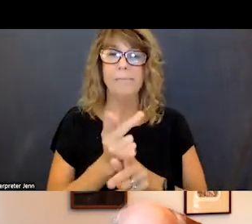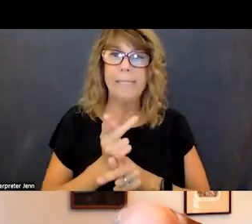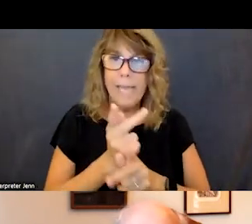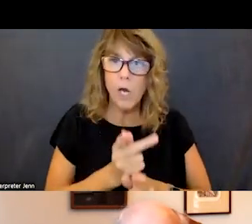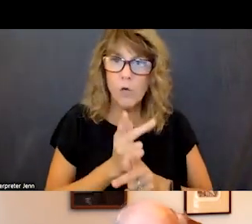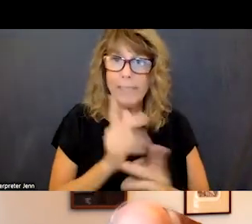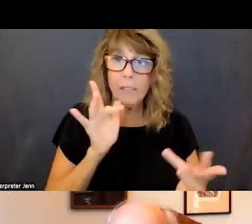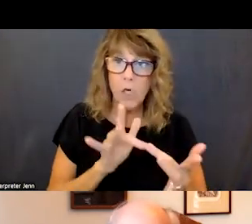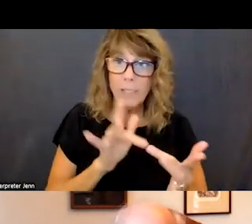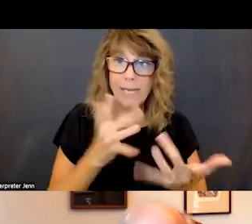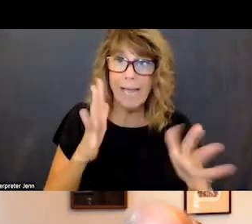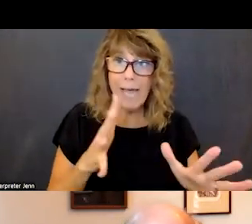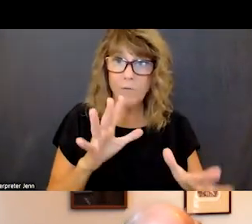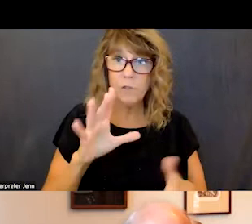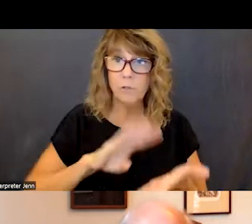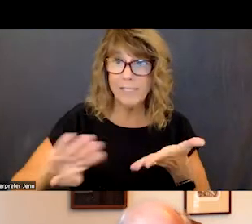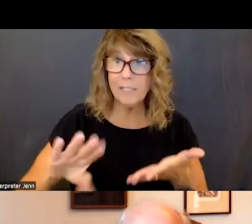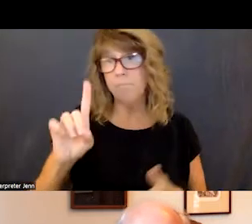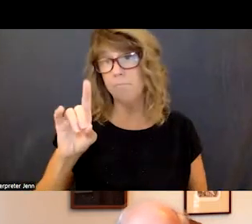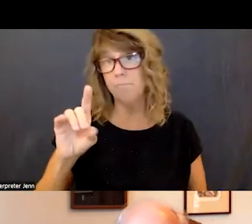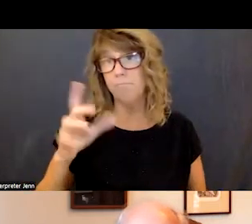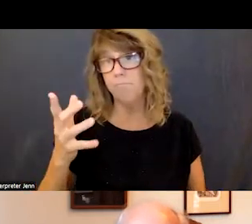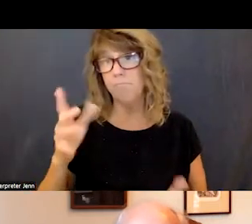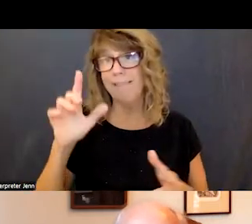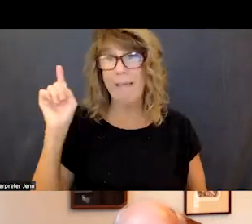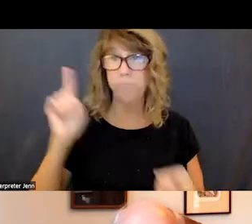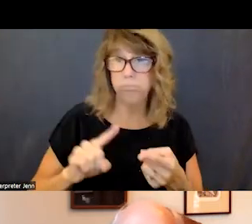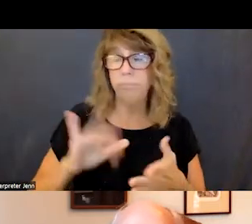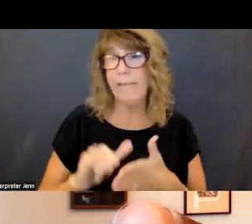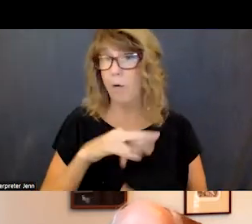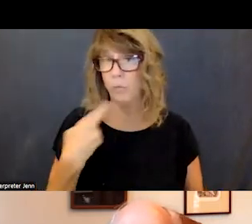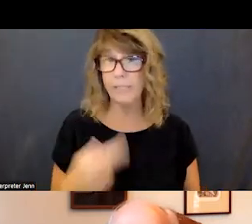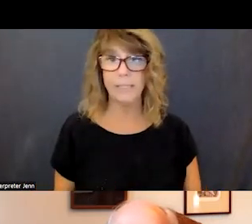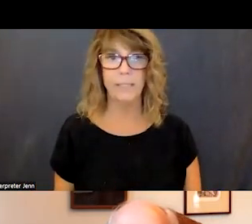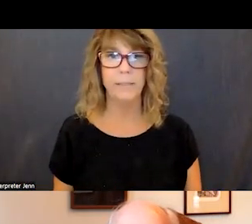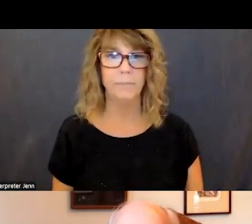discharge can mitigate that risk. Next.